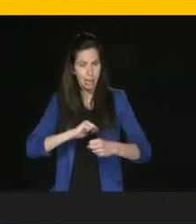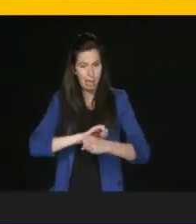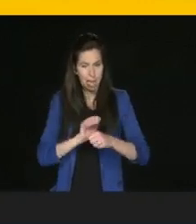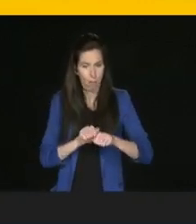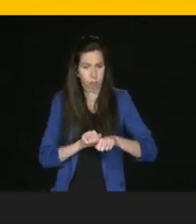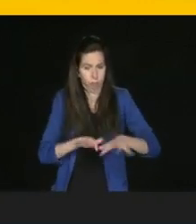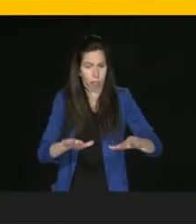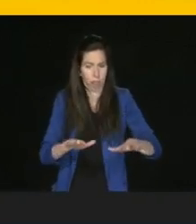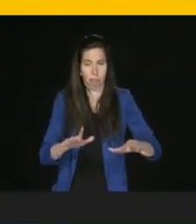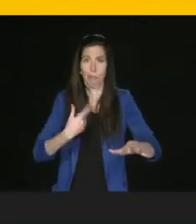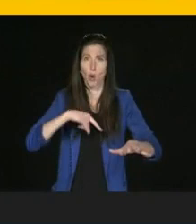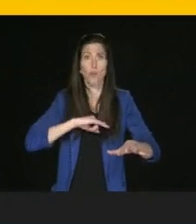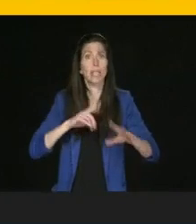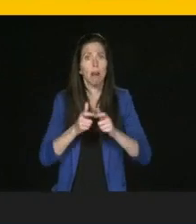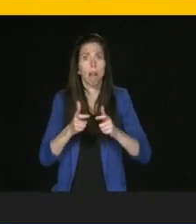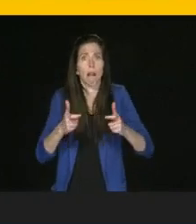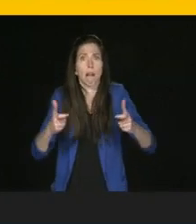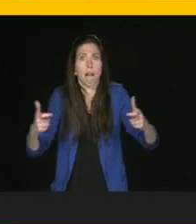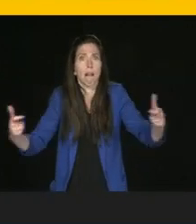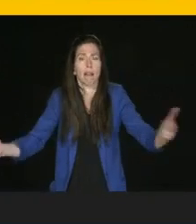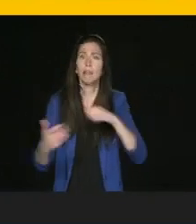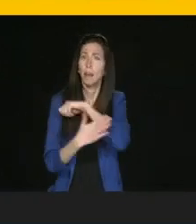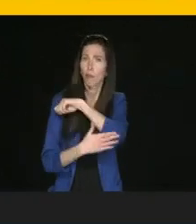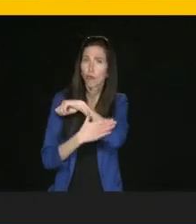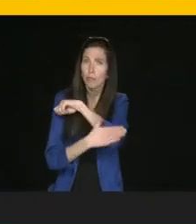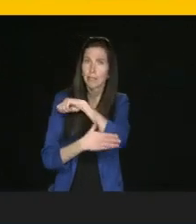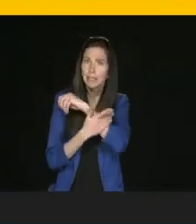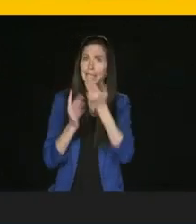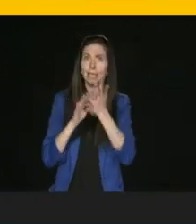means is that